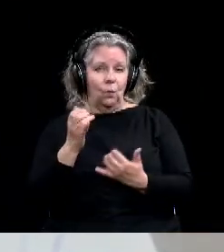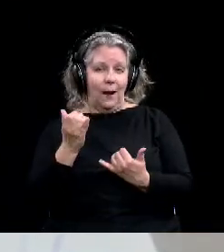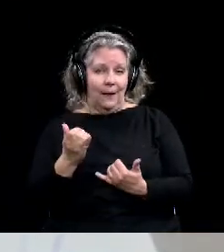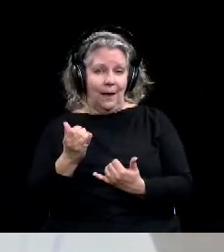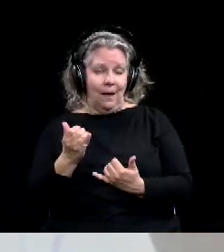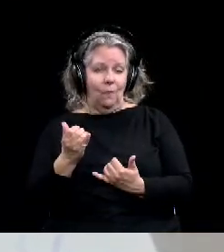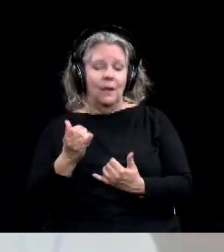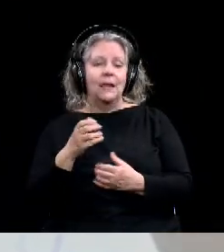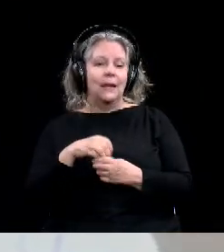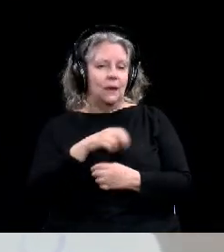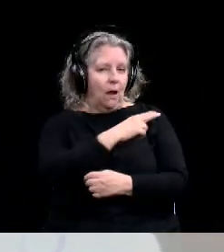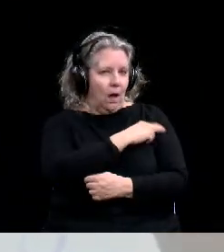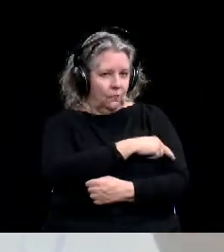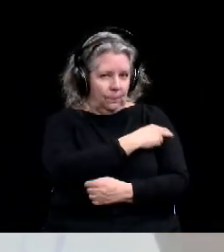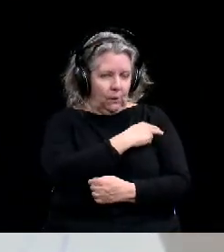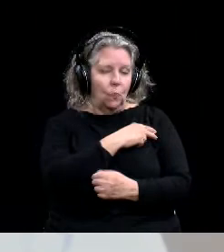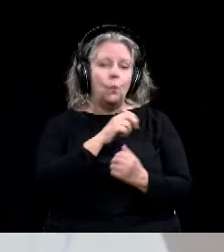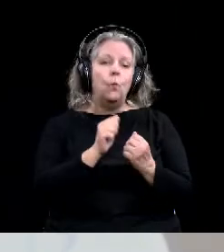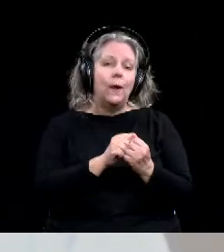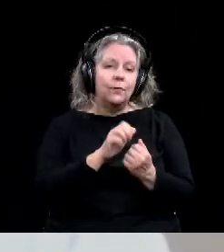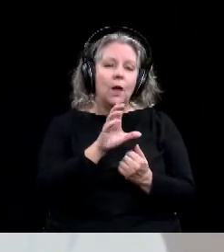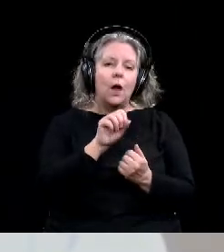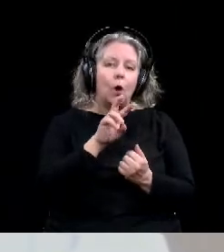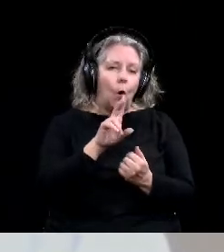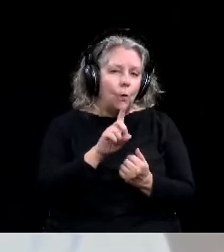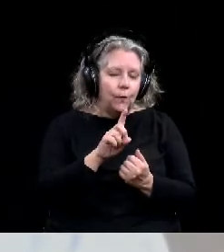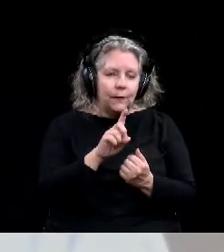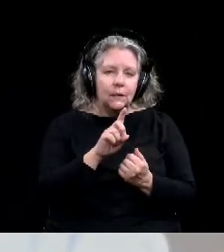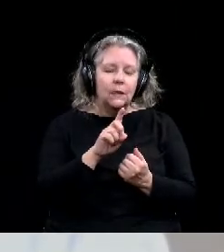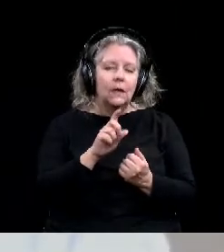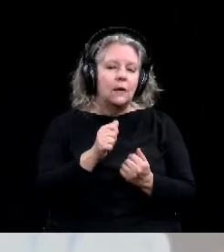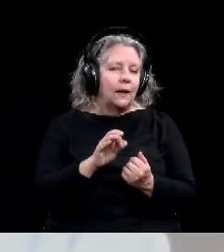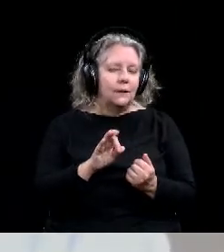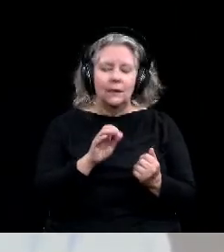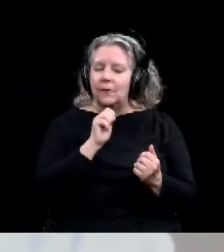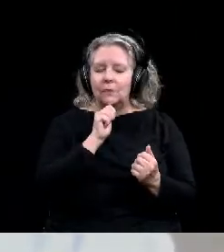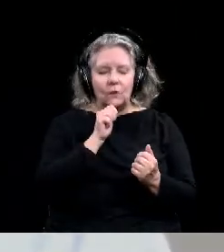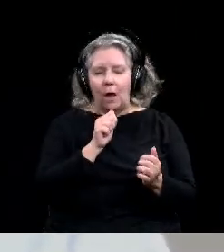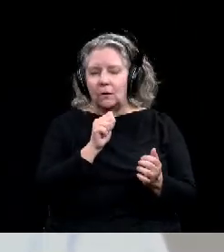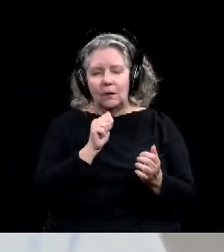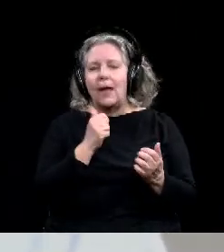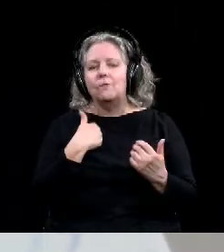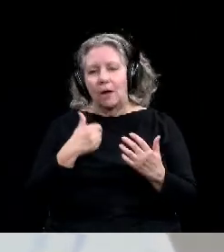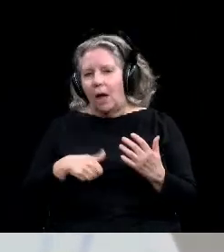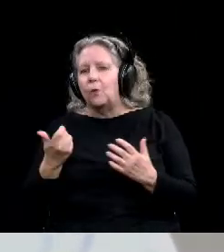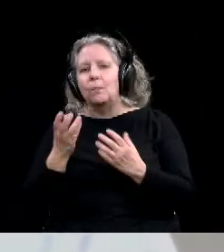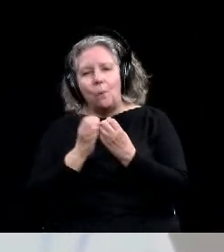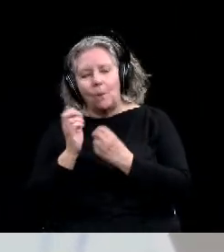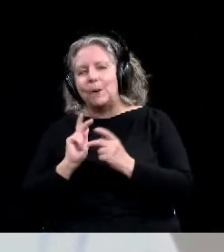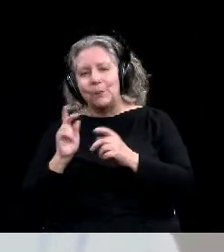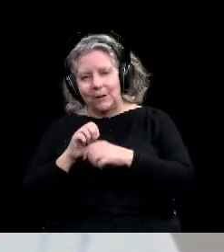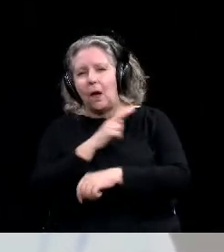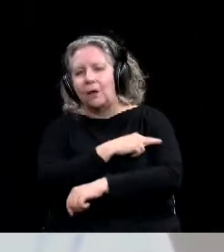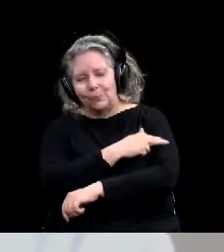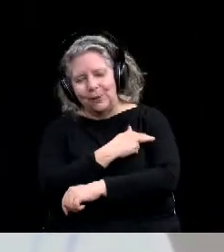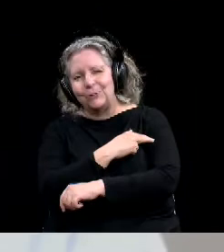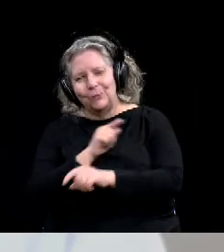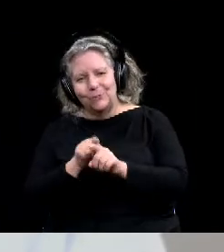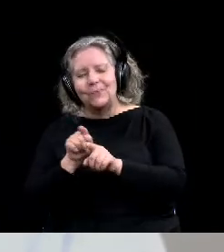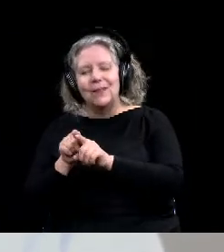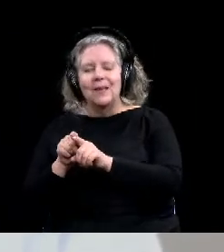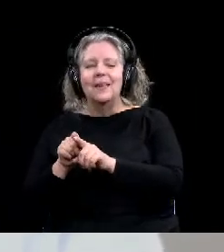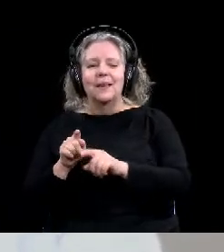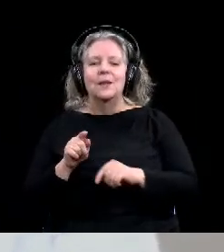obviously not the total hospitalization count. We have, unfortunately, we have 4